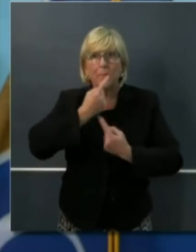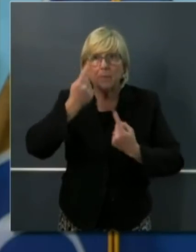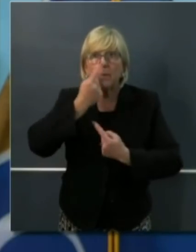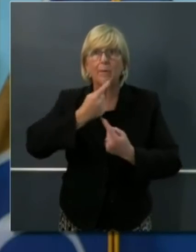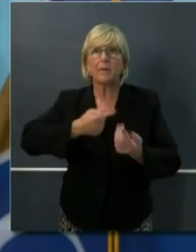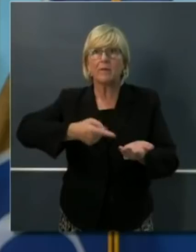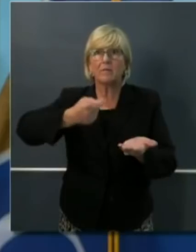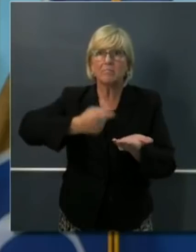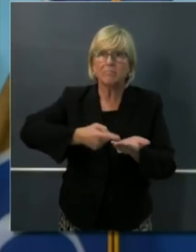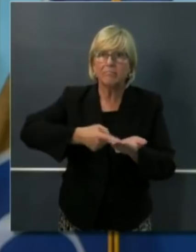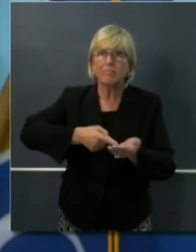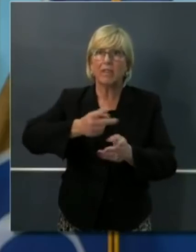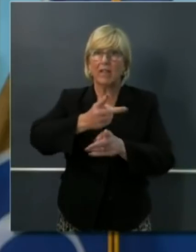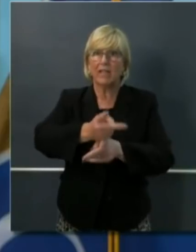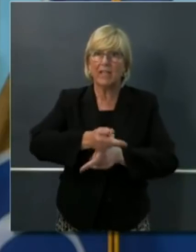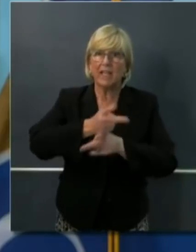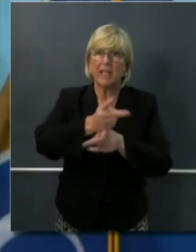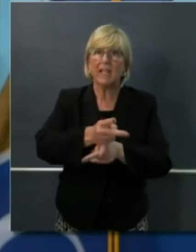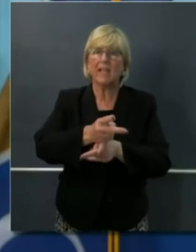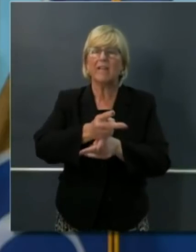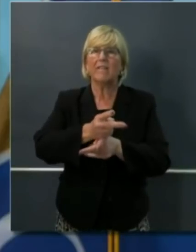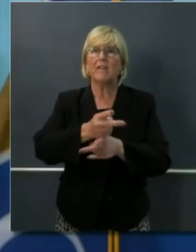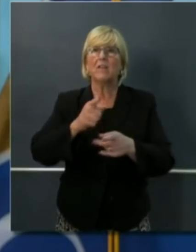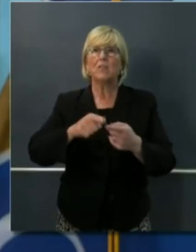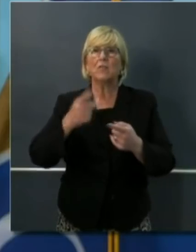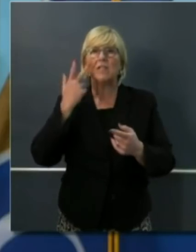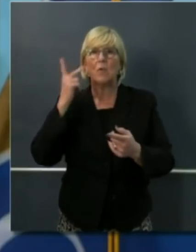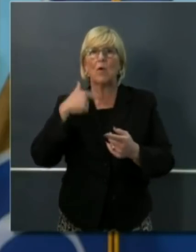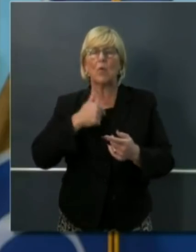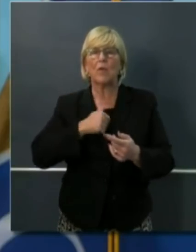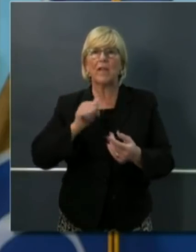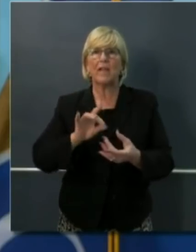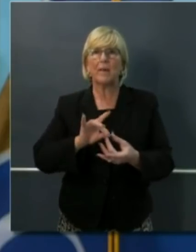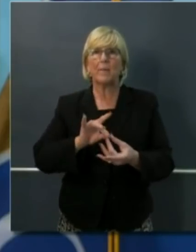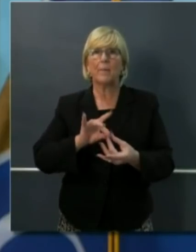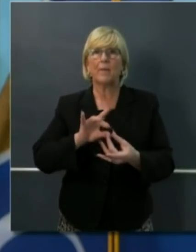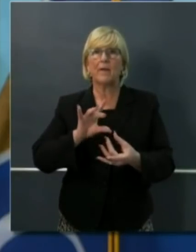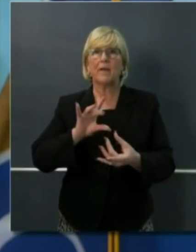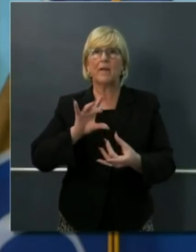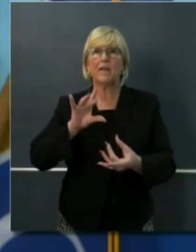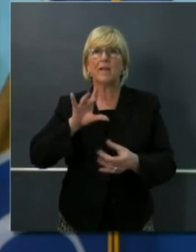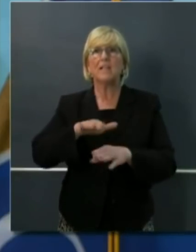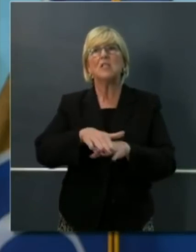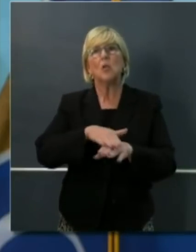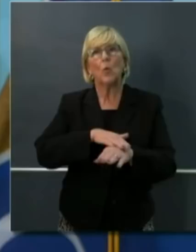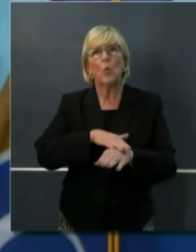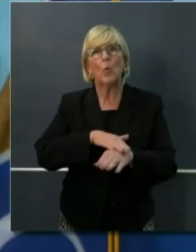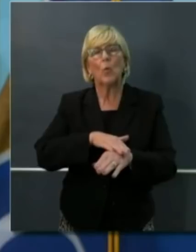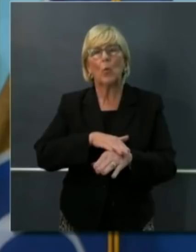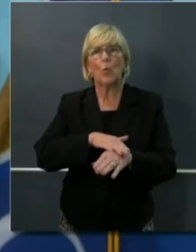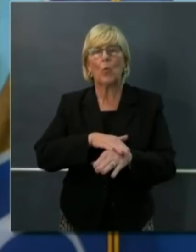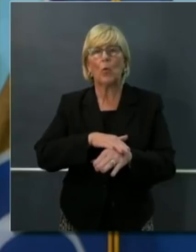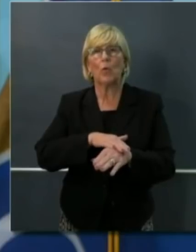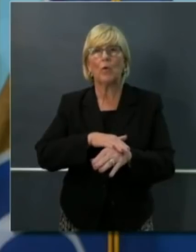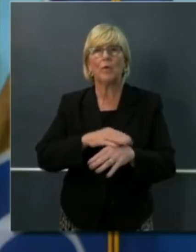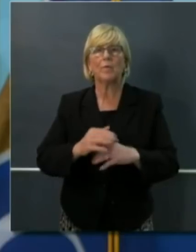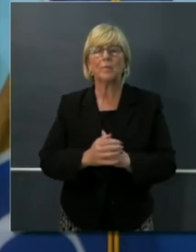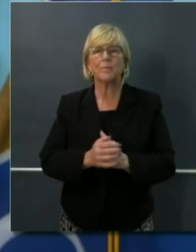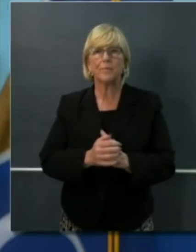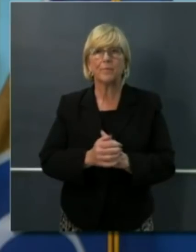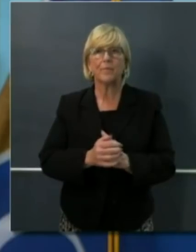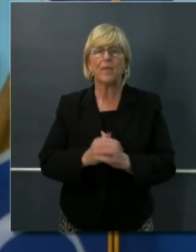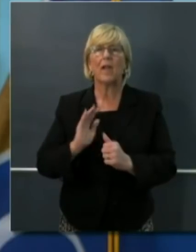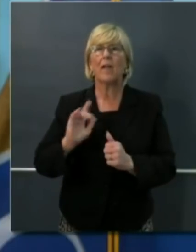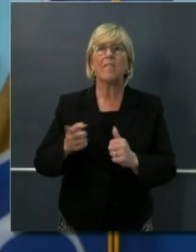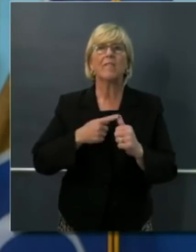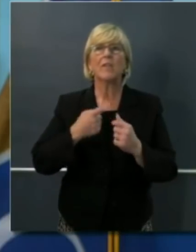deliberatively, though cautiously, moving in to expand capacity in the healthcare system as a framework of our first